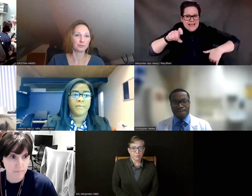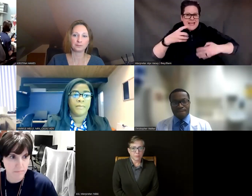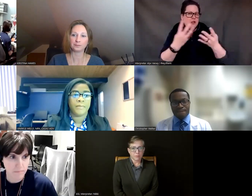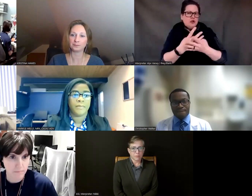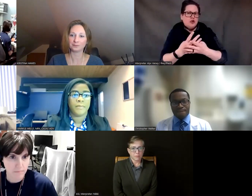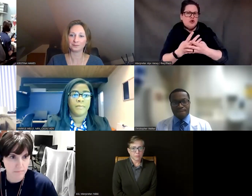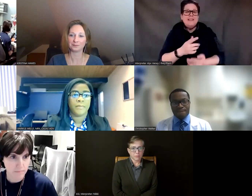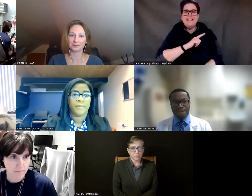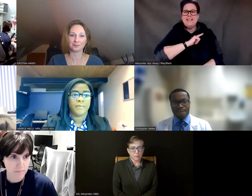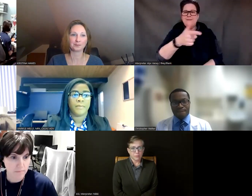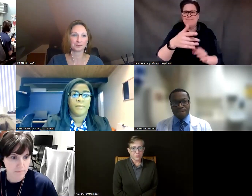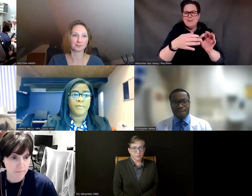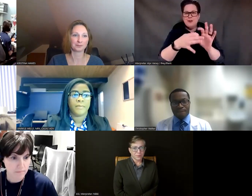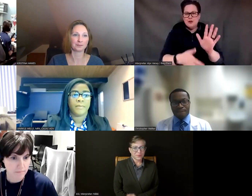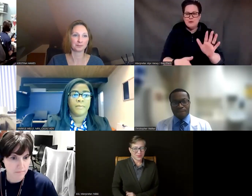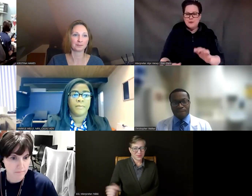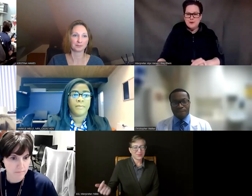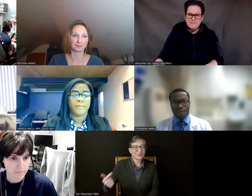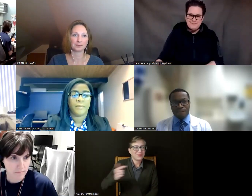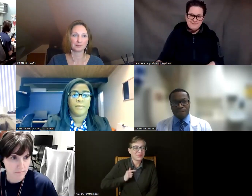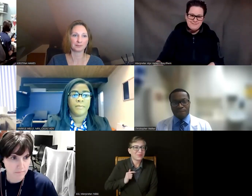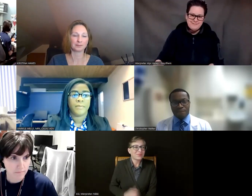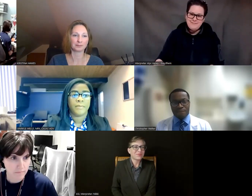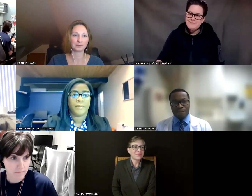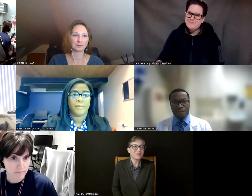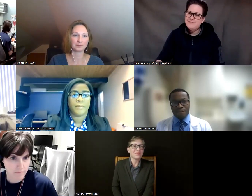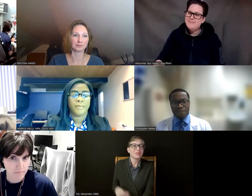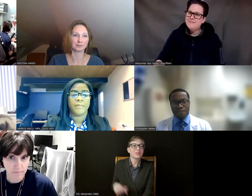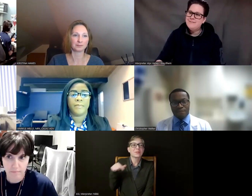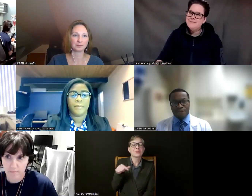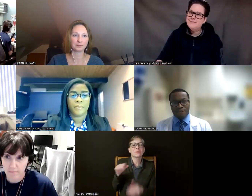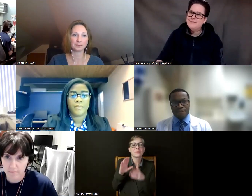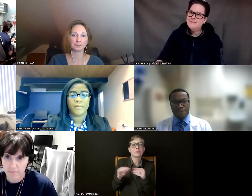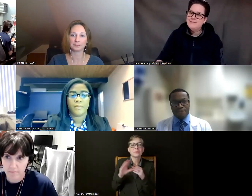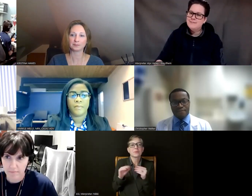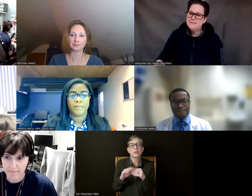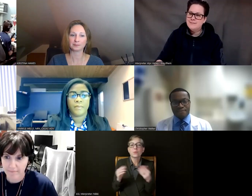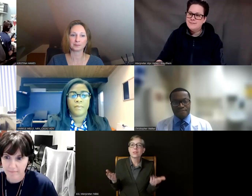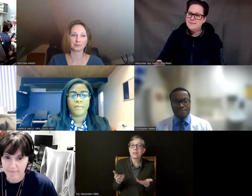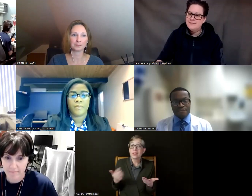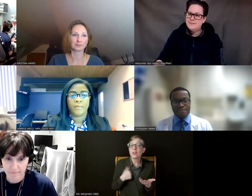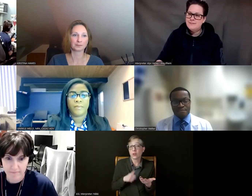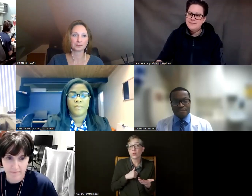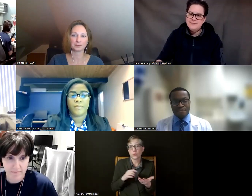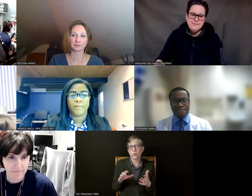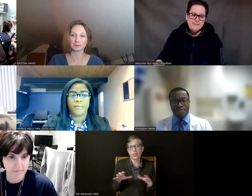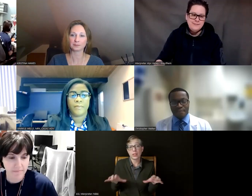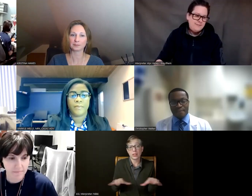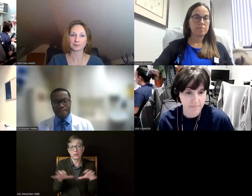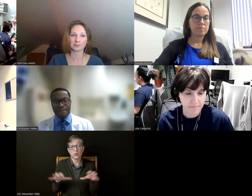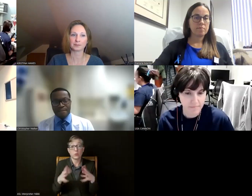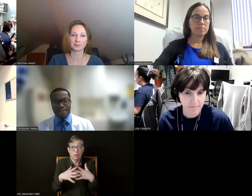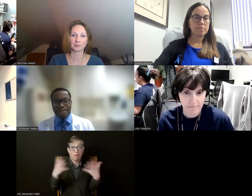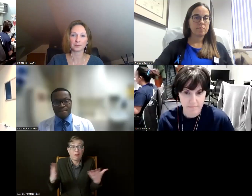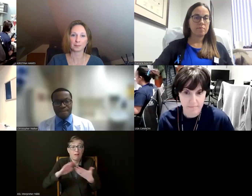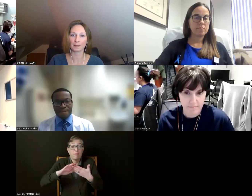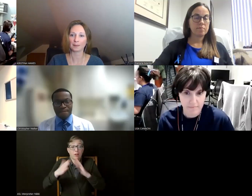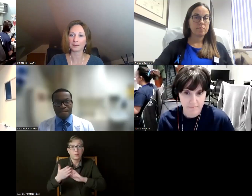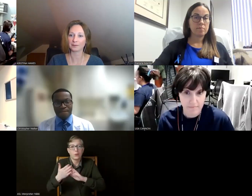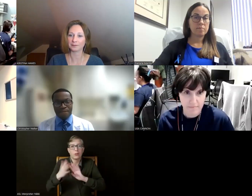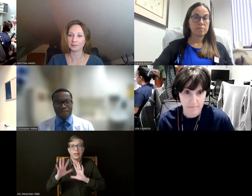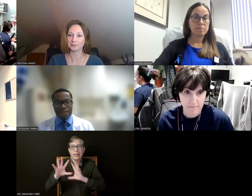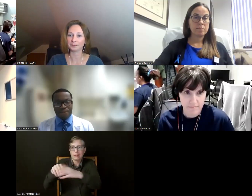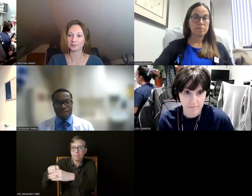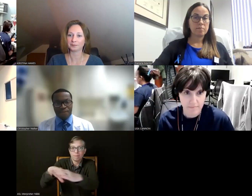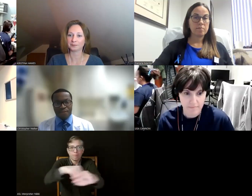So for us here, we're doing a lot of community work-based work, getting out into communities, trying to help identify folks, trying to